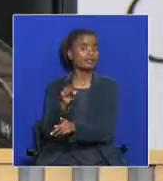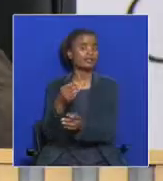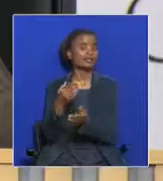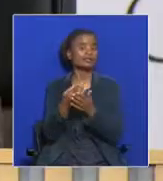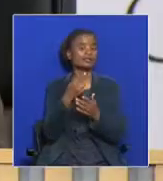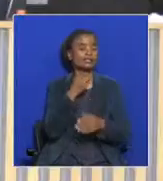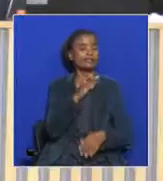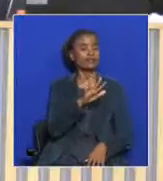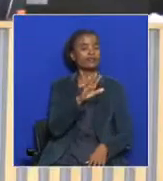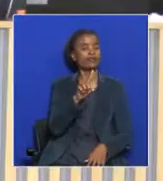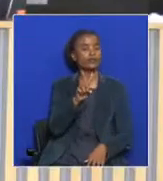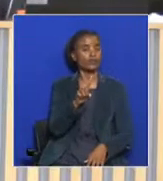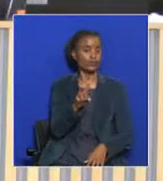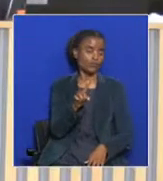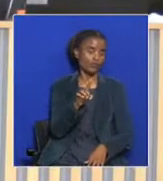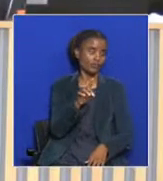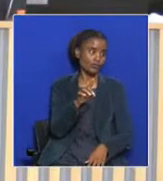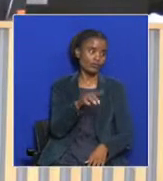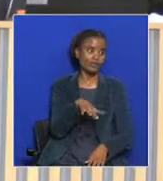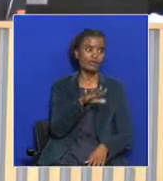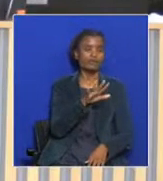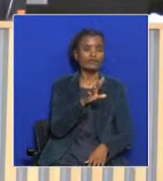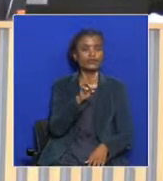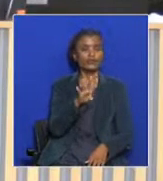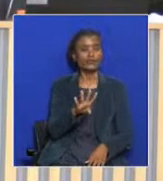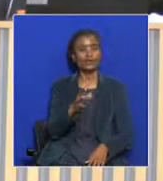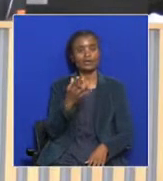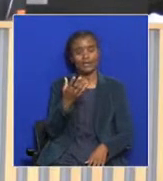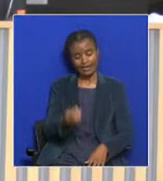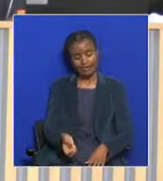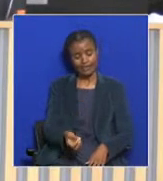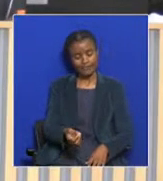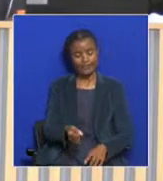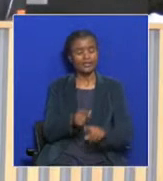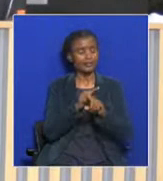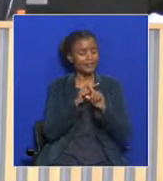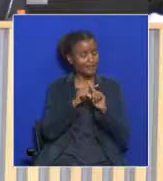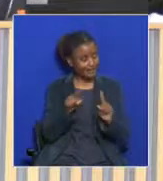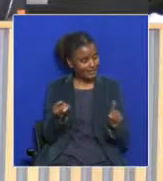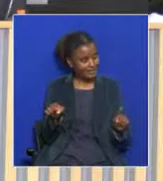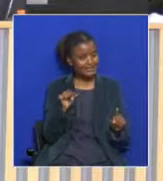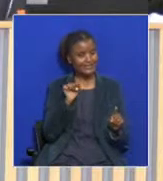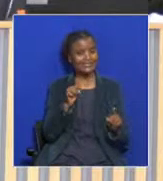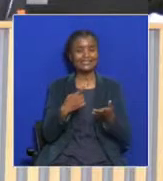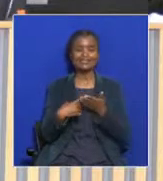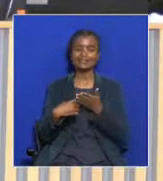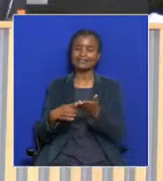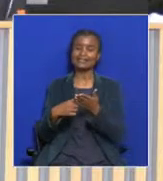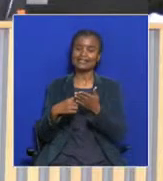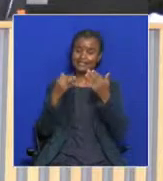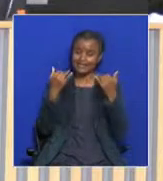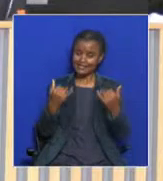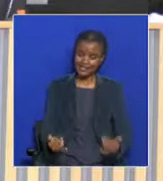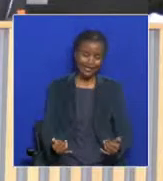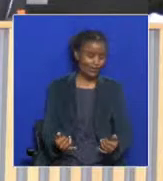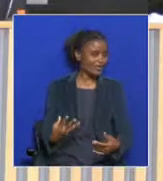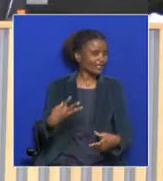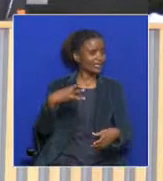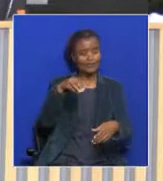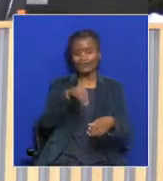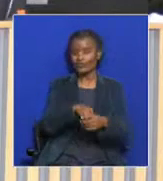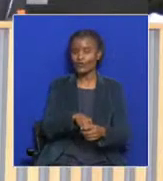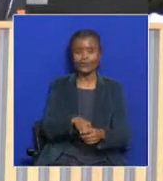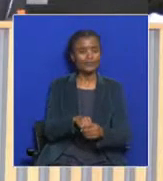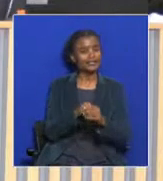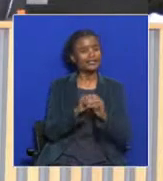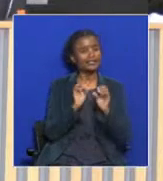But that has nothing to do with what we are debating, which is why at the initial